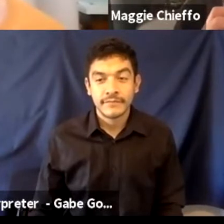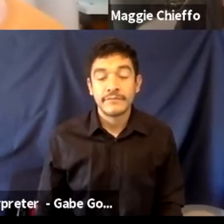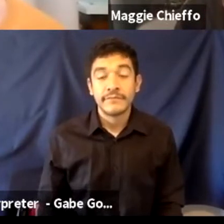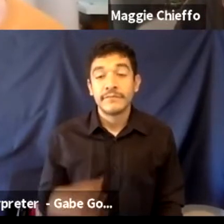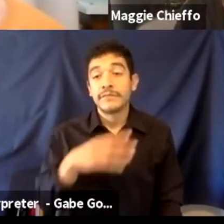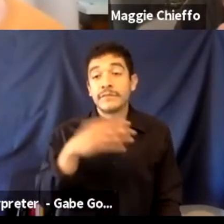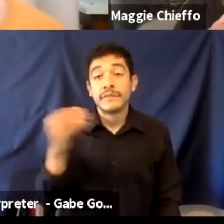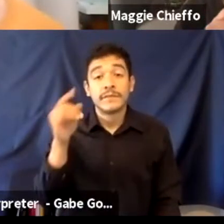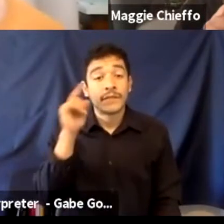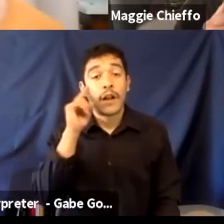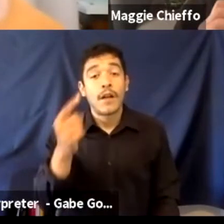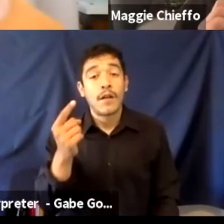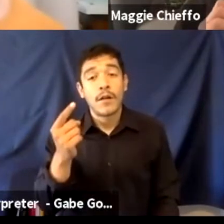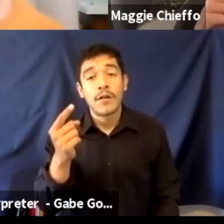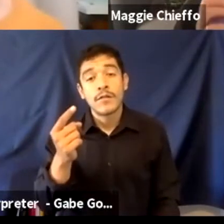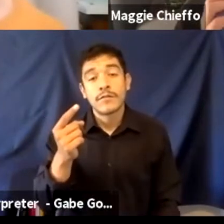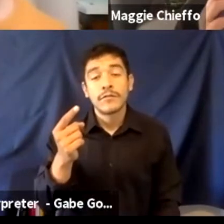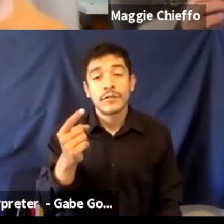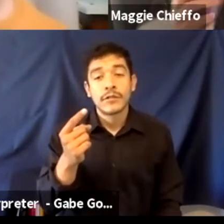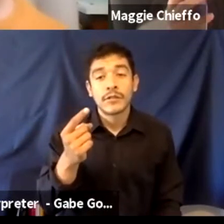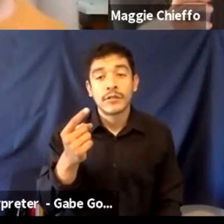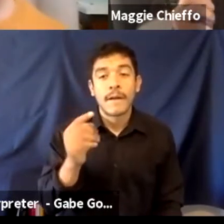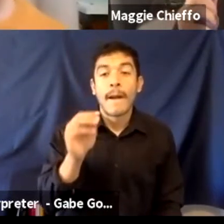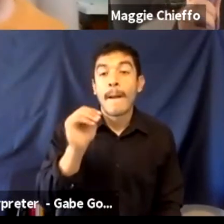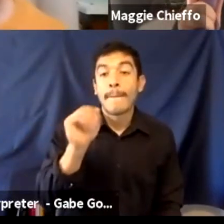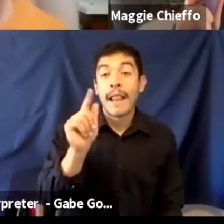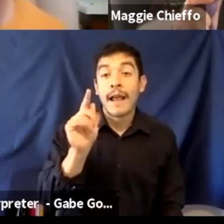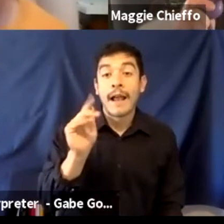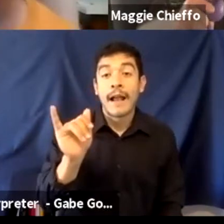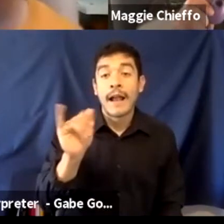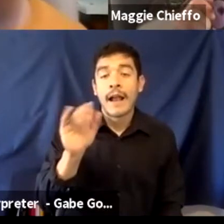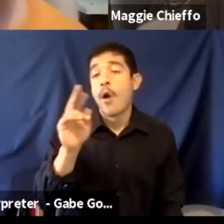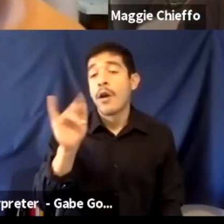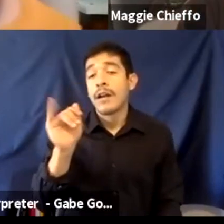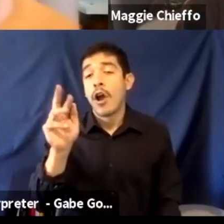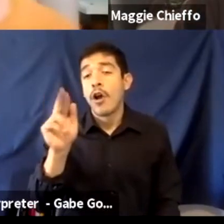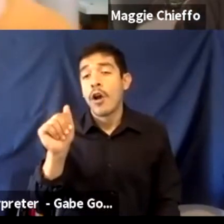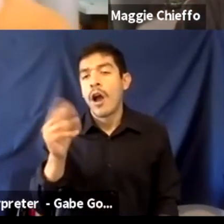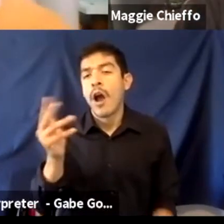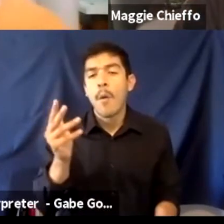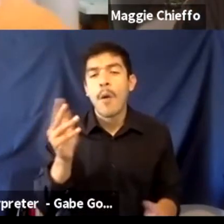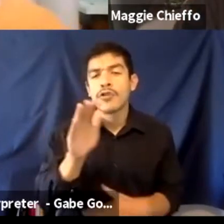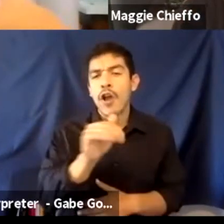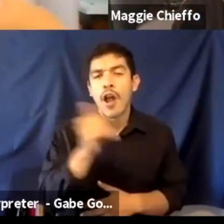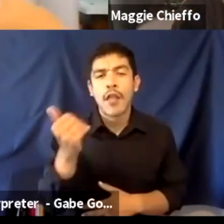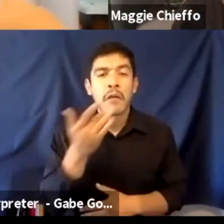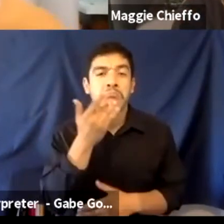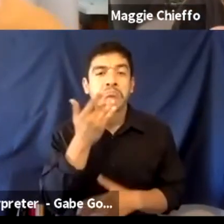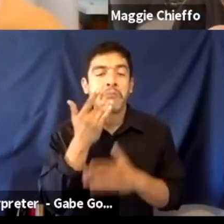And for Jia or Malachai or Kiarra, what is another most fun part